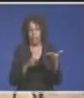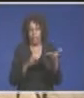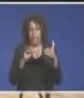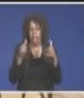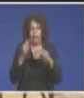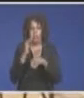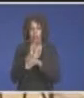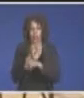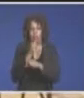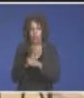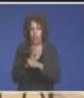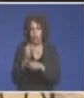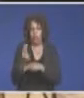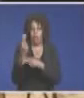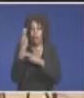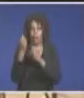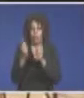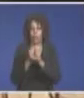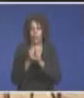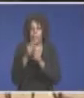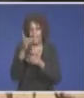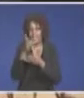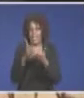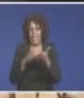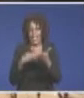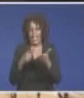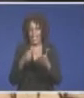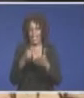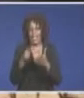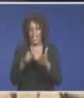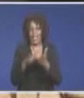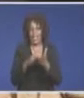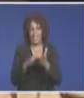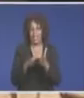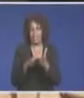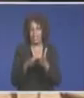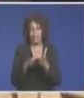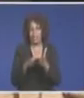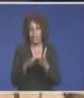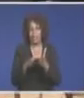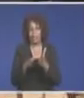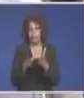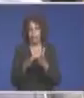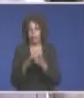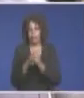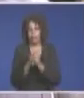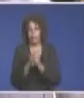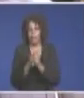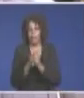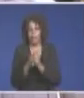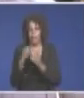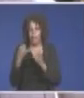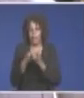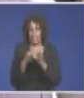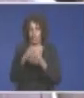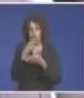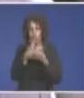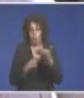Ministry of Works would have come up with such a design as this. But it's a very extravagant design. It is a very costly